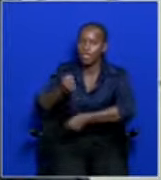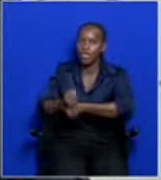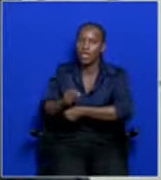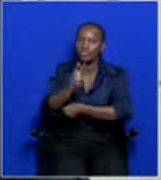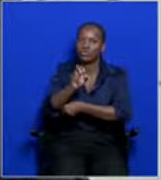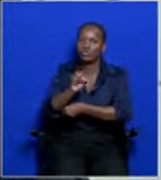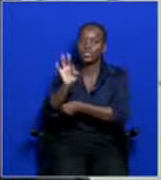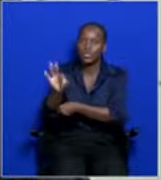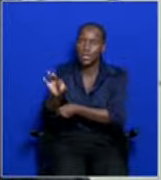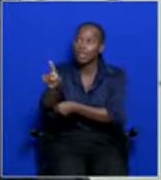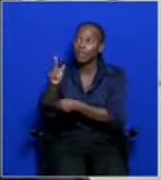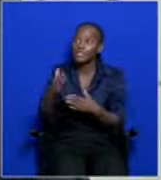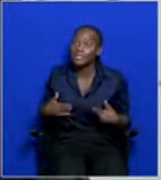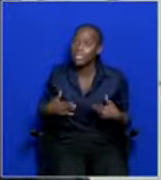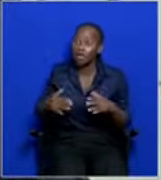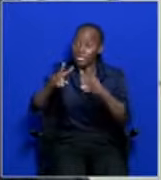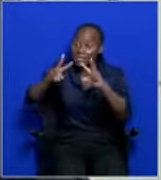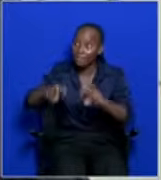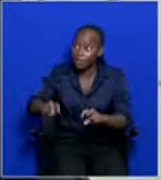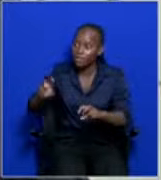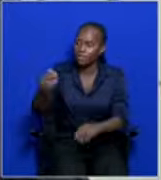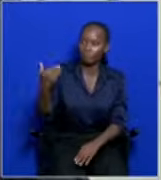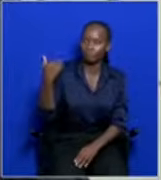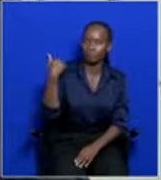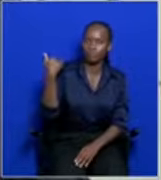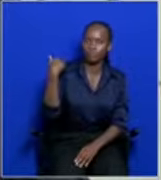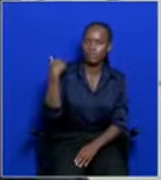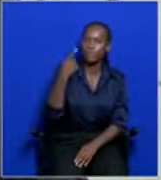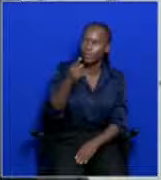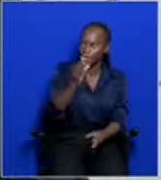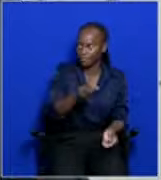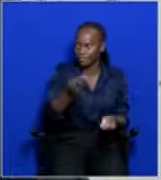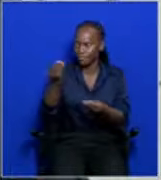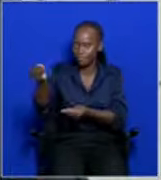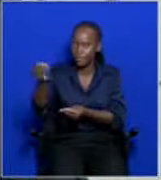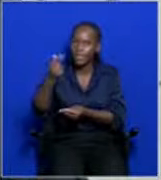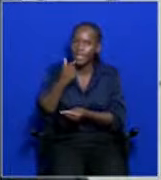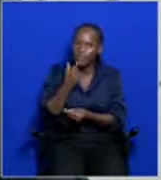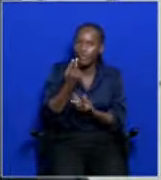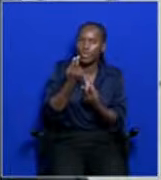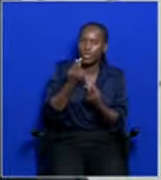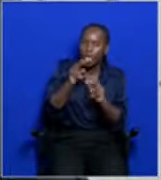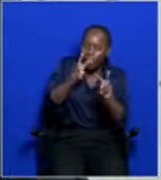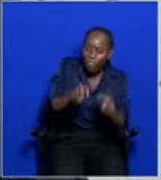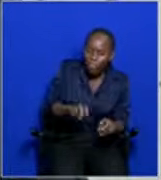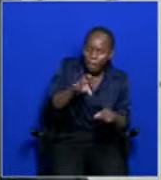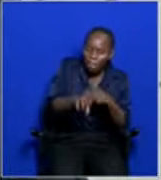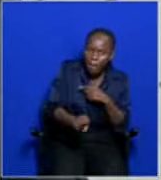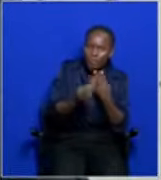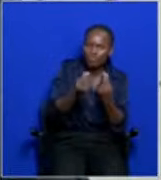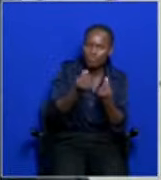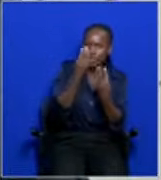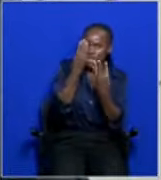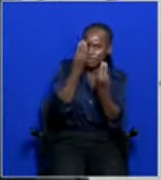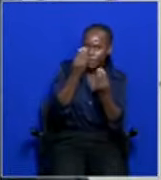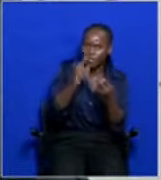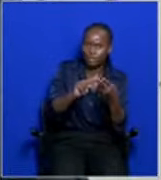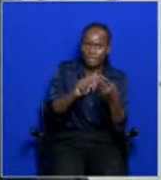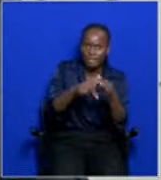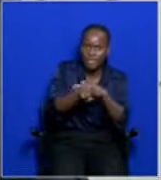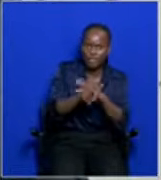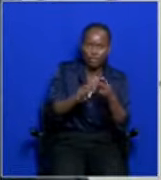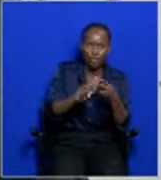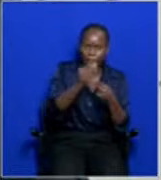When there is new development, yes, whether it's a video footage or she will